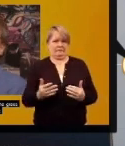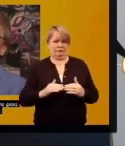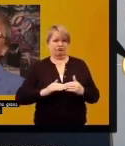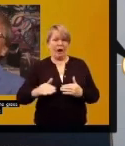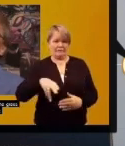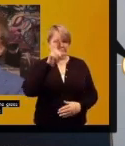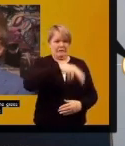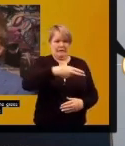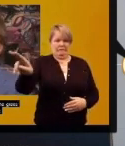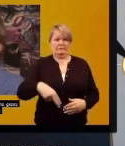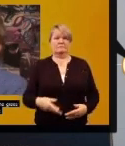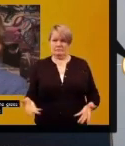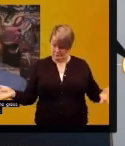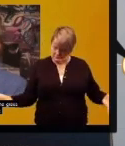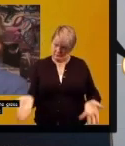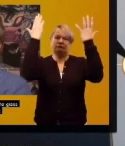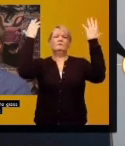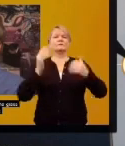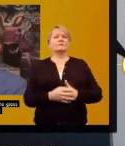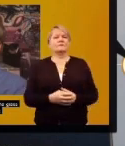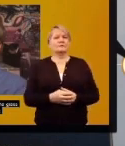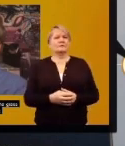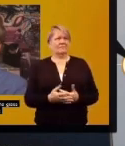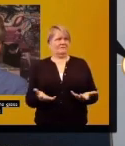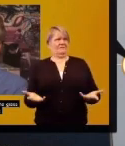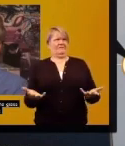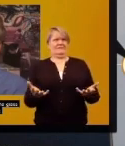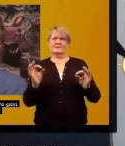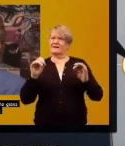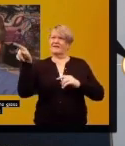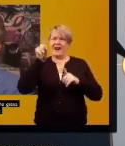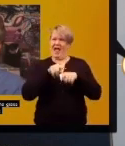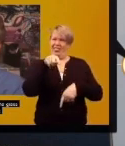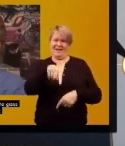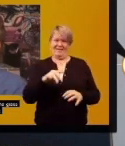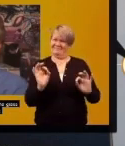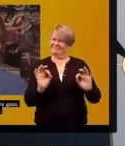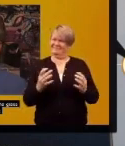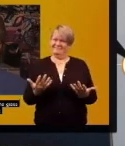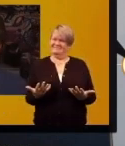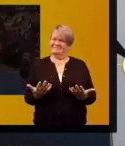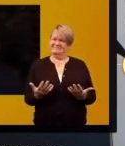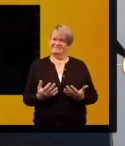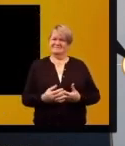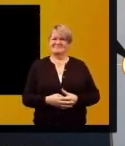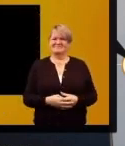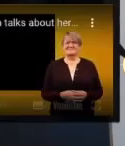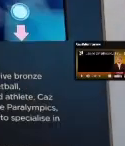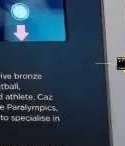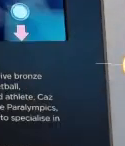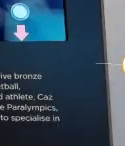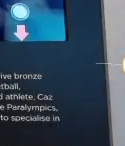on the grass and get on with it. But there was nowhere else like it.